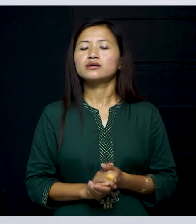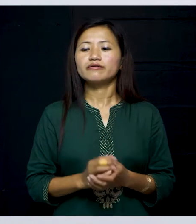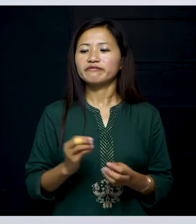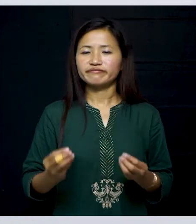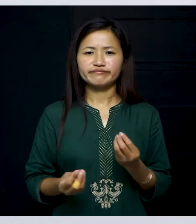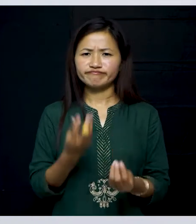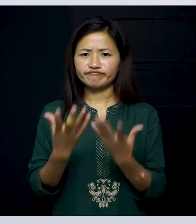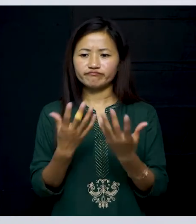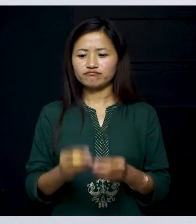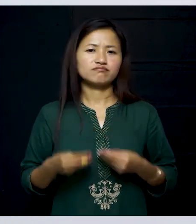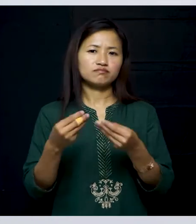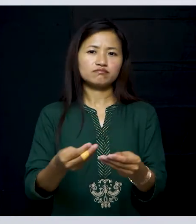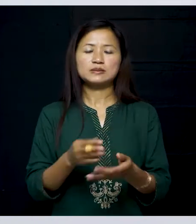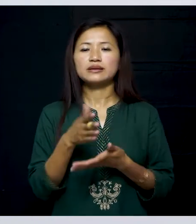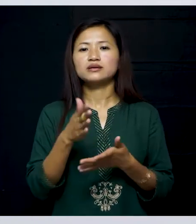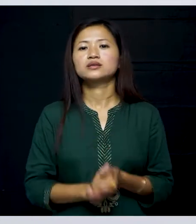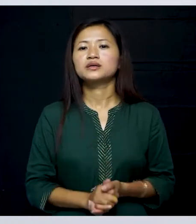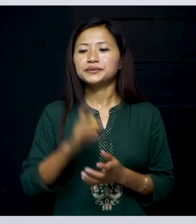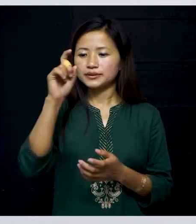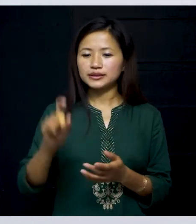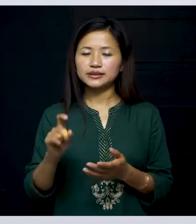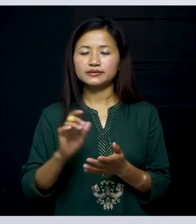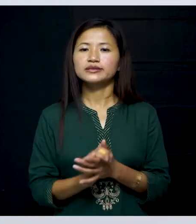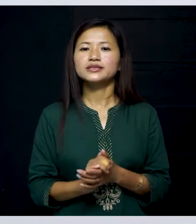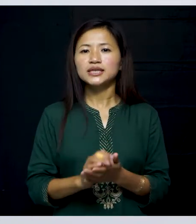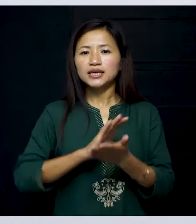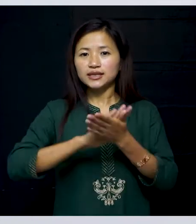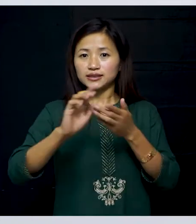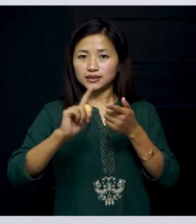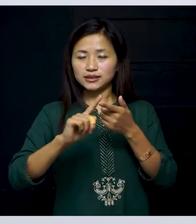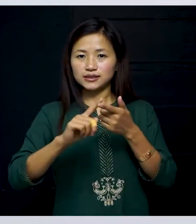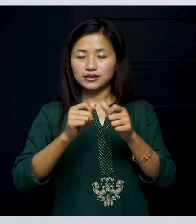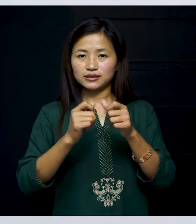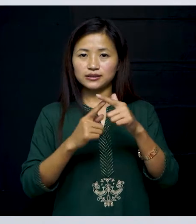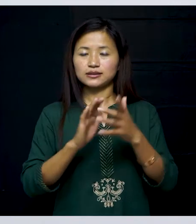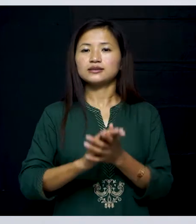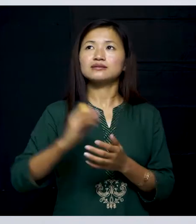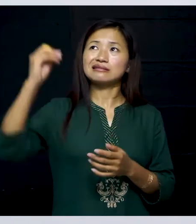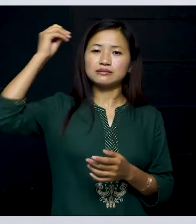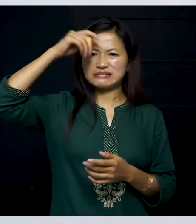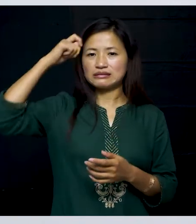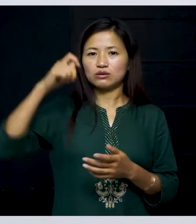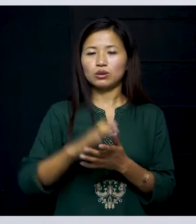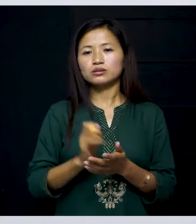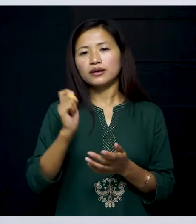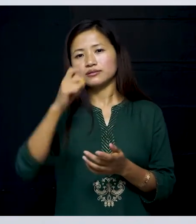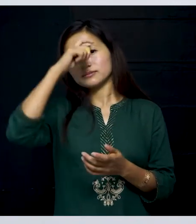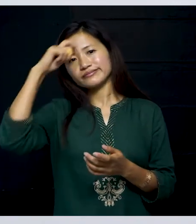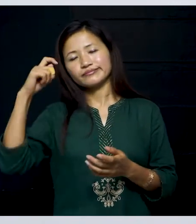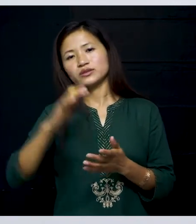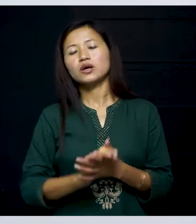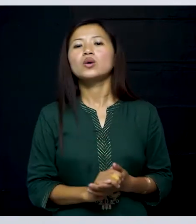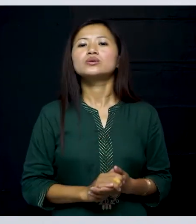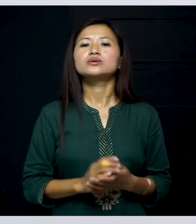produced. And so we also need heat, a certain temperature, a certain point of temperature, which is also